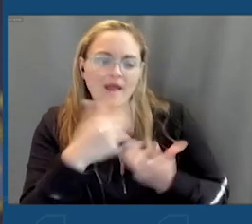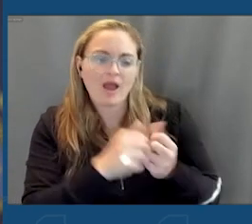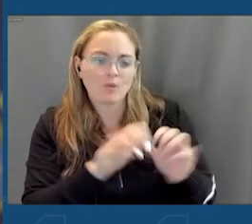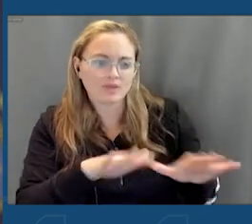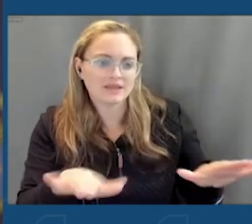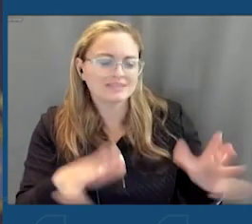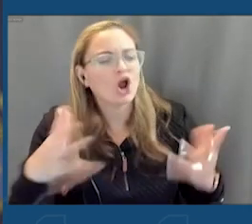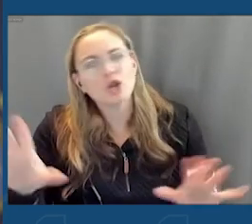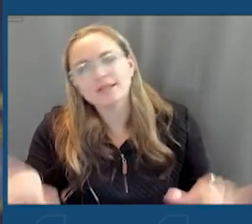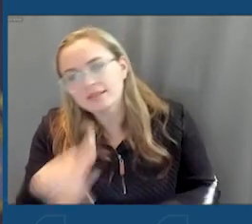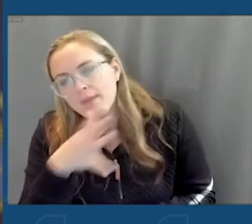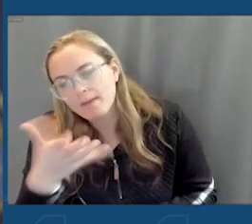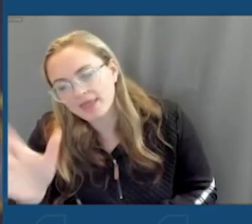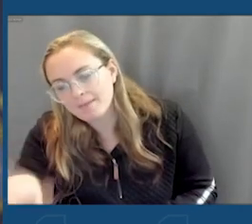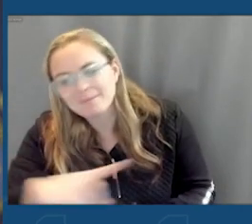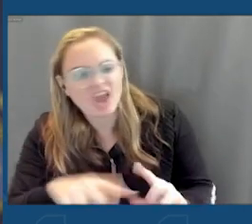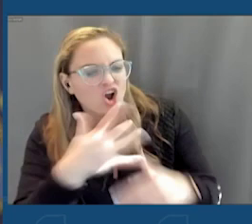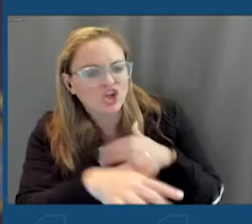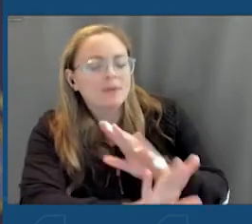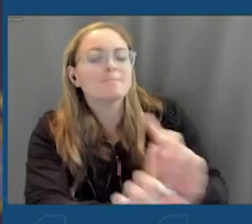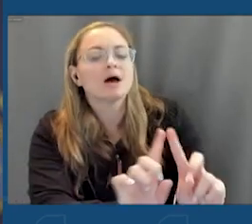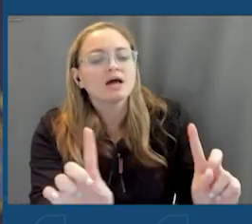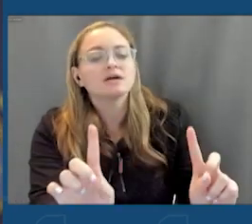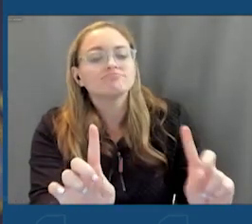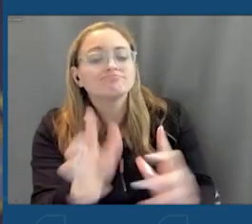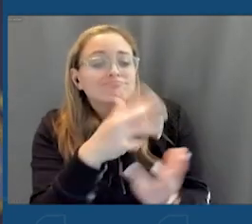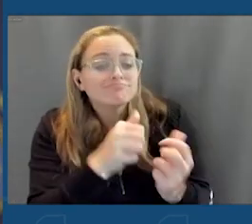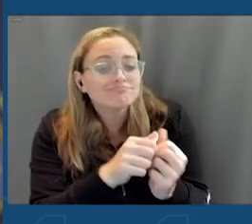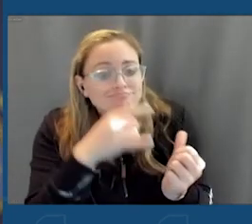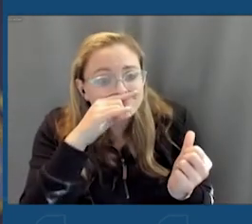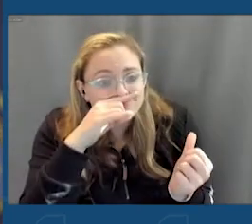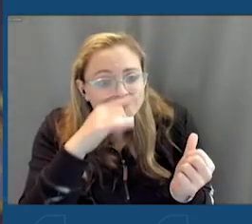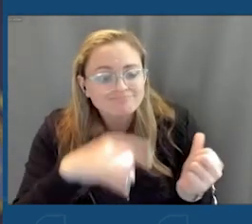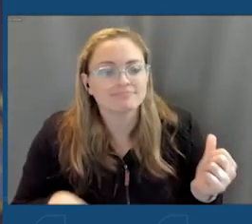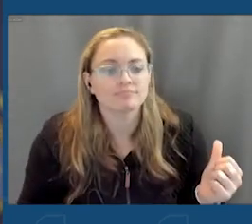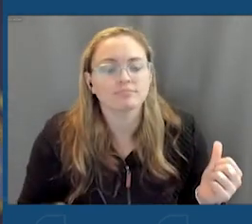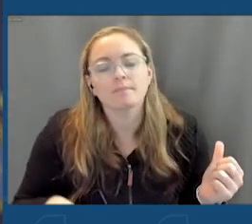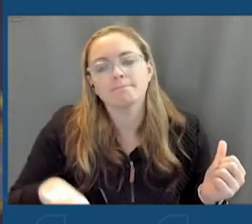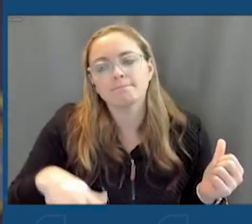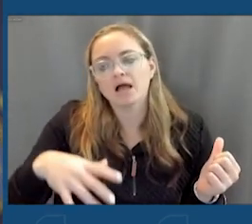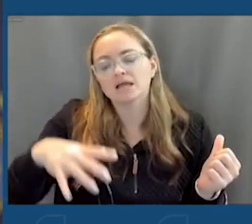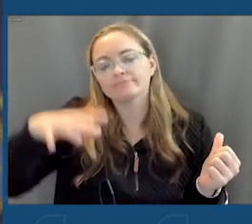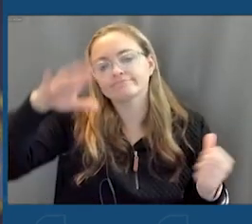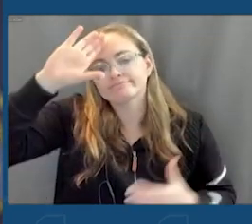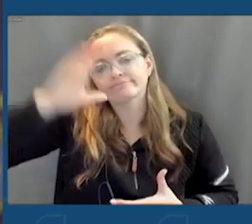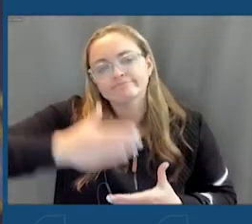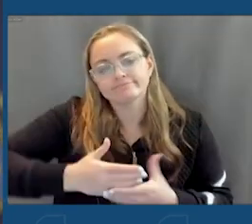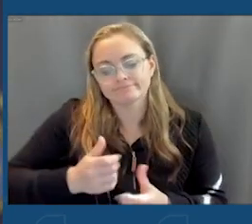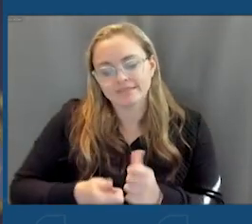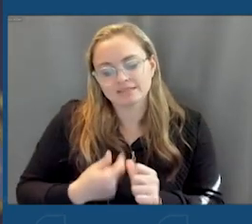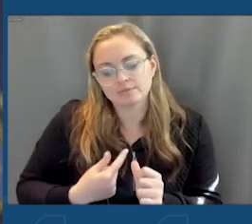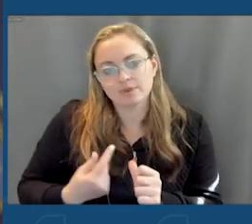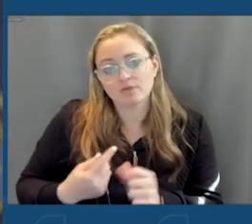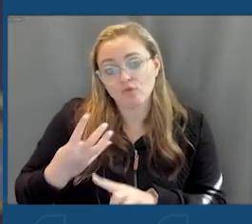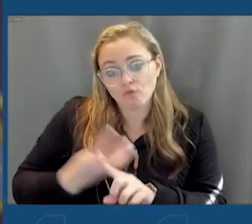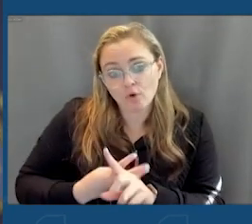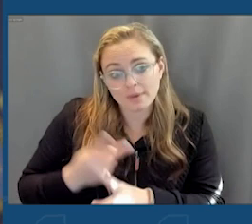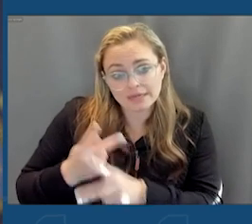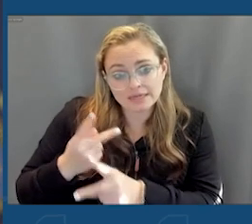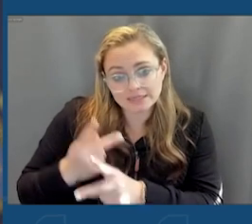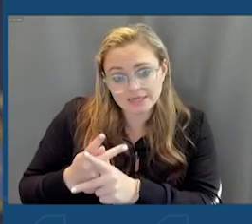mom thing. In fact, my son texted me. He's been taking care of the baby for 4 months, paternity